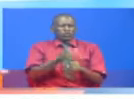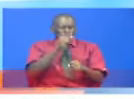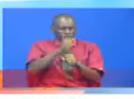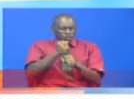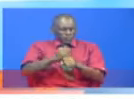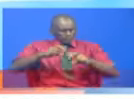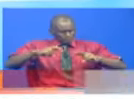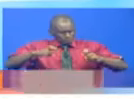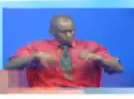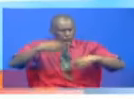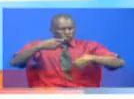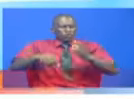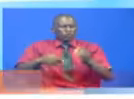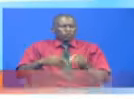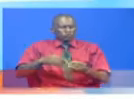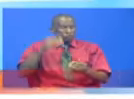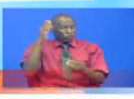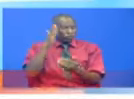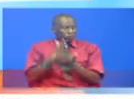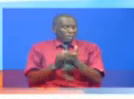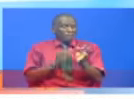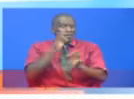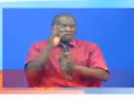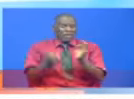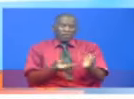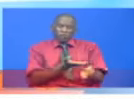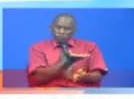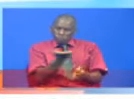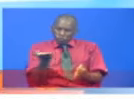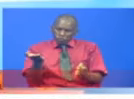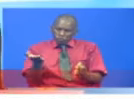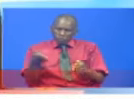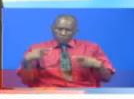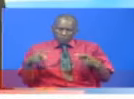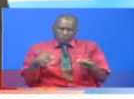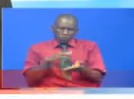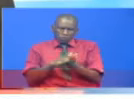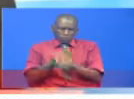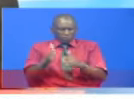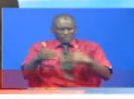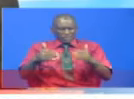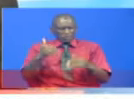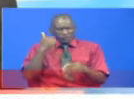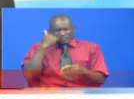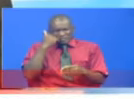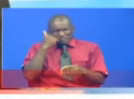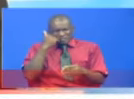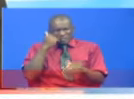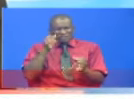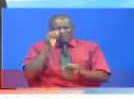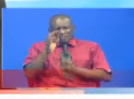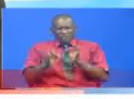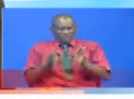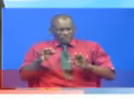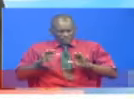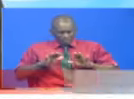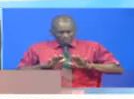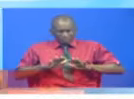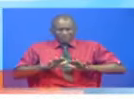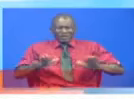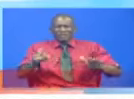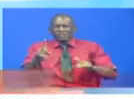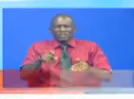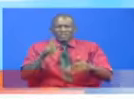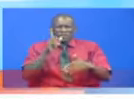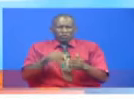to determine whether those who are symptomatic, when they do spread this virus, what is